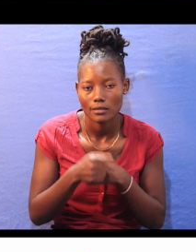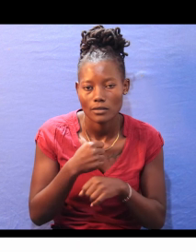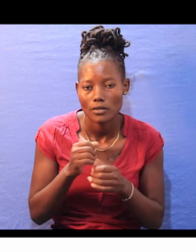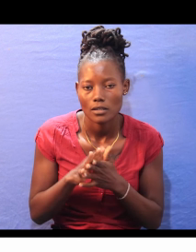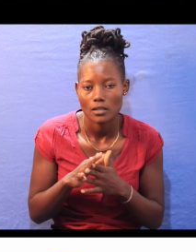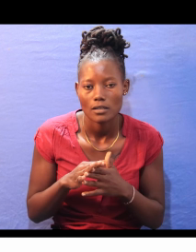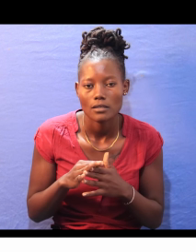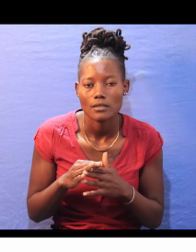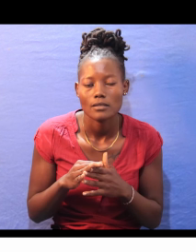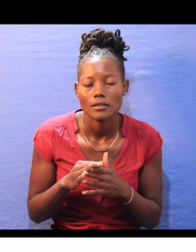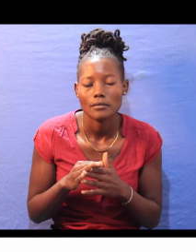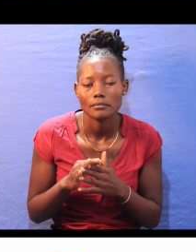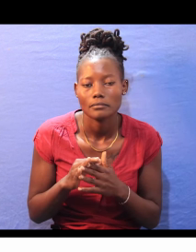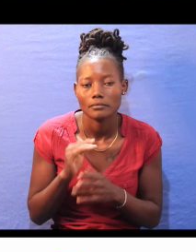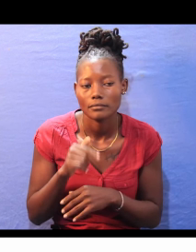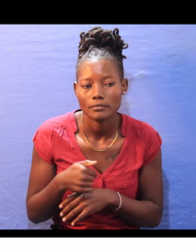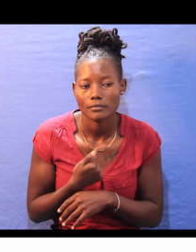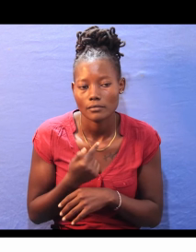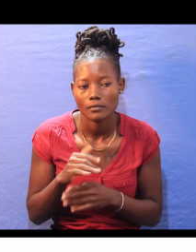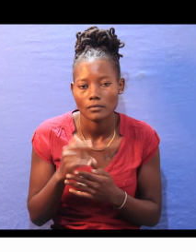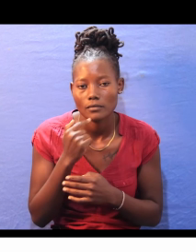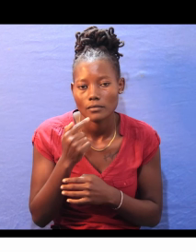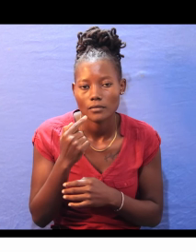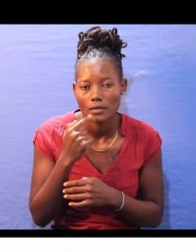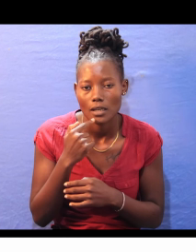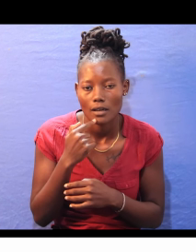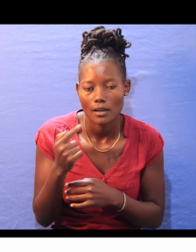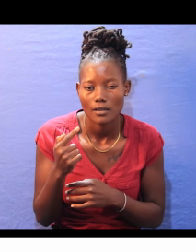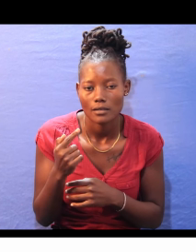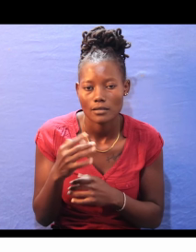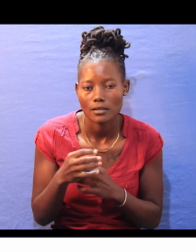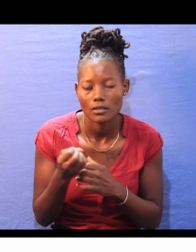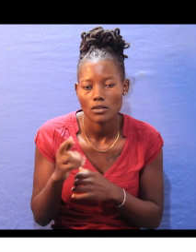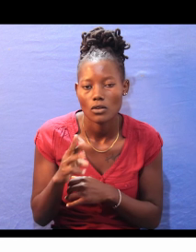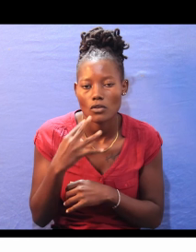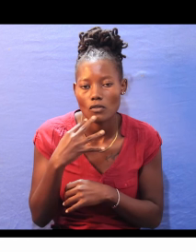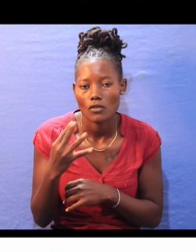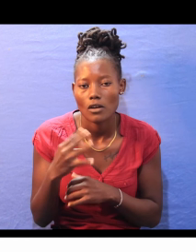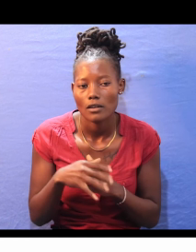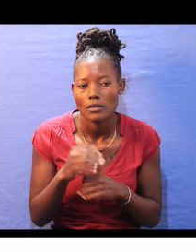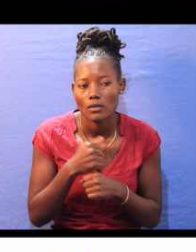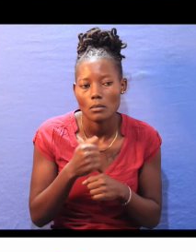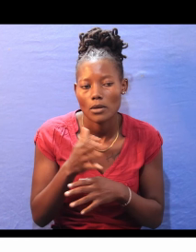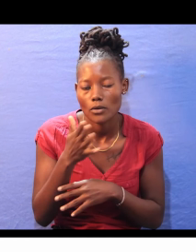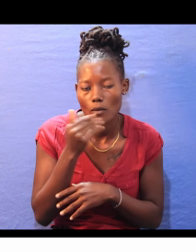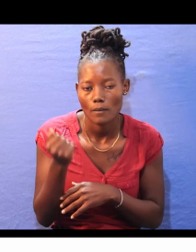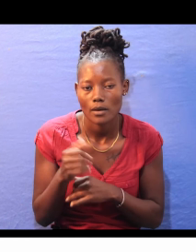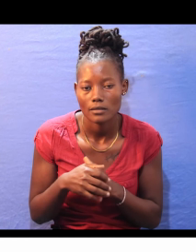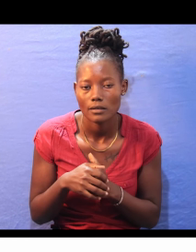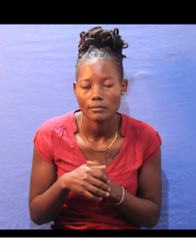they aren't a goal in themselves. Is a 180 kilo clean, a 400 pound clean, going to make you a better footballer?